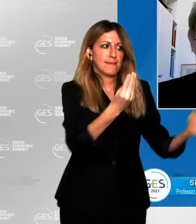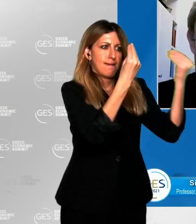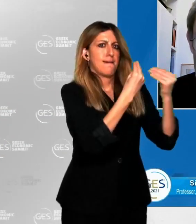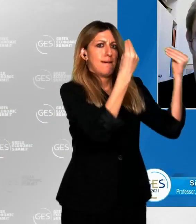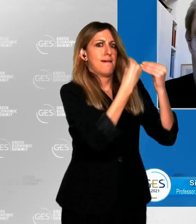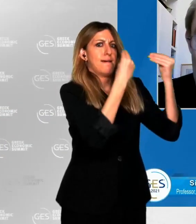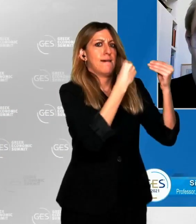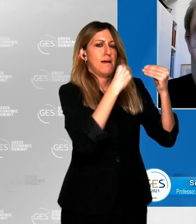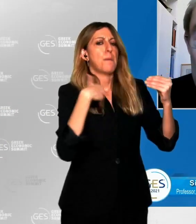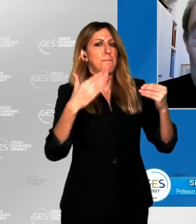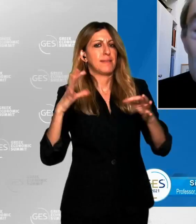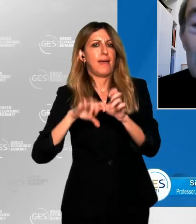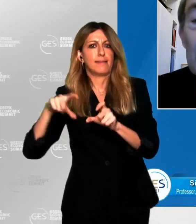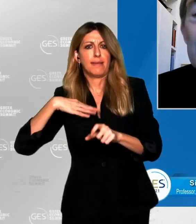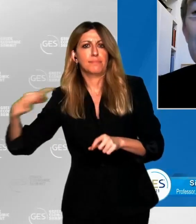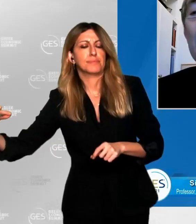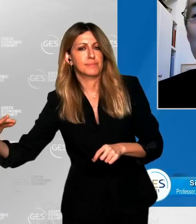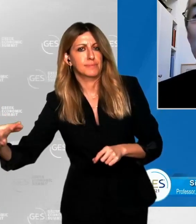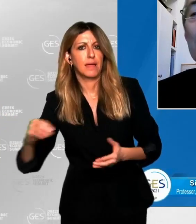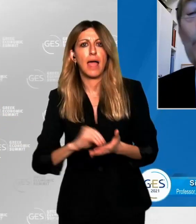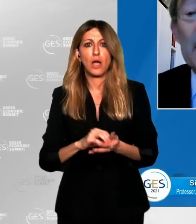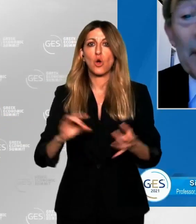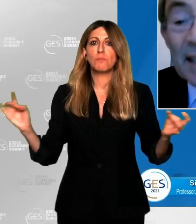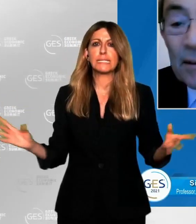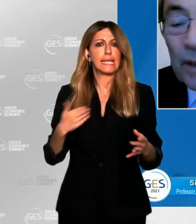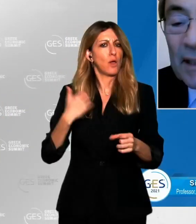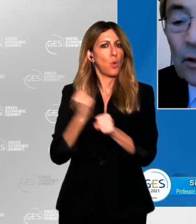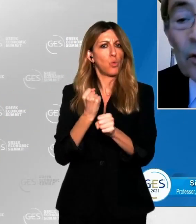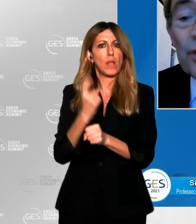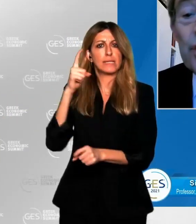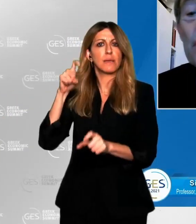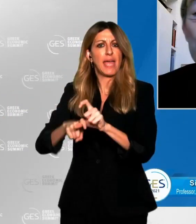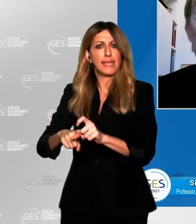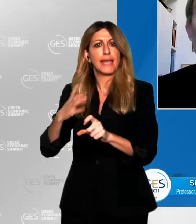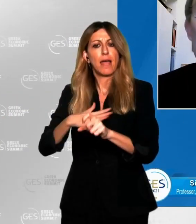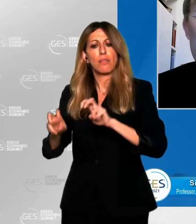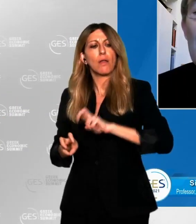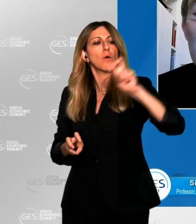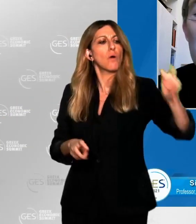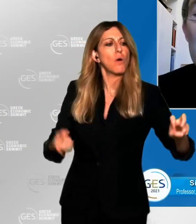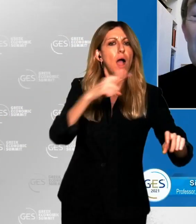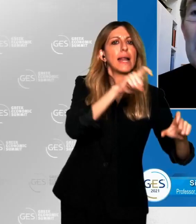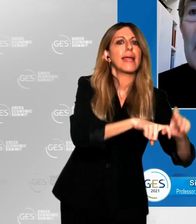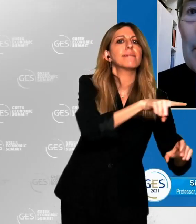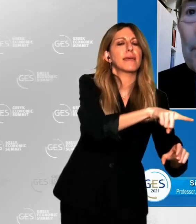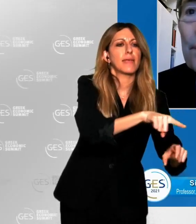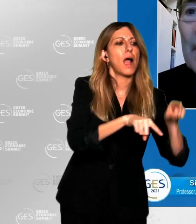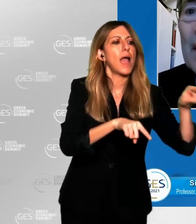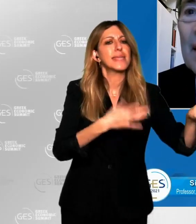skill. That's to be expected when technology is changing so fast.